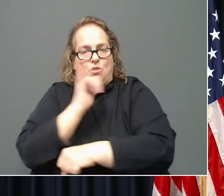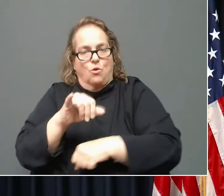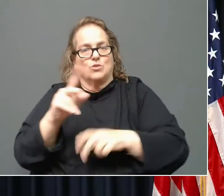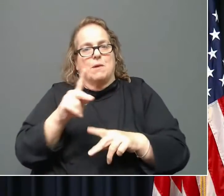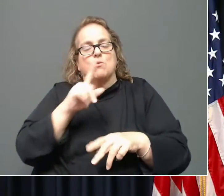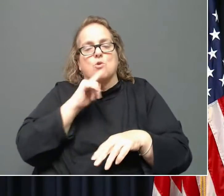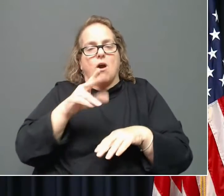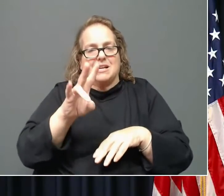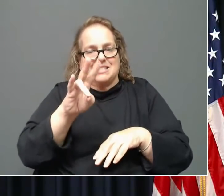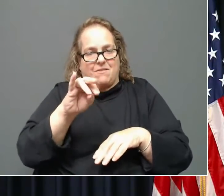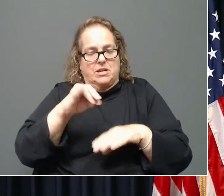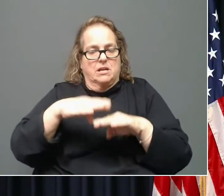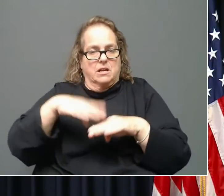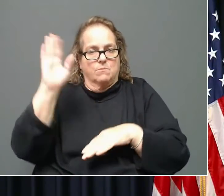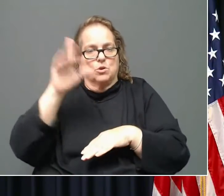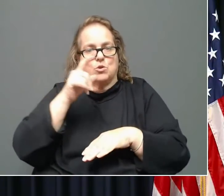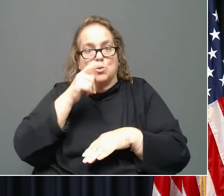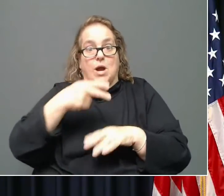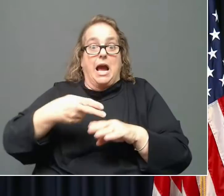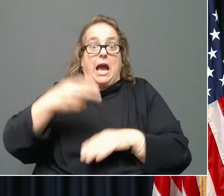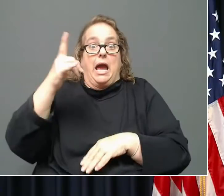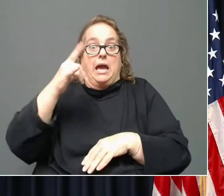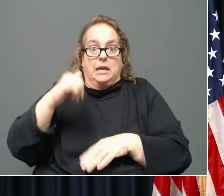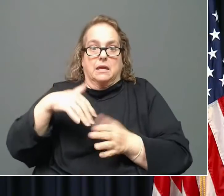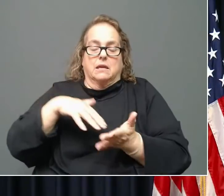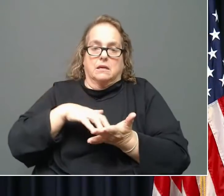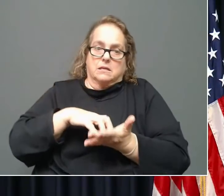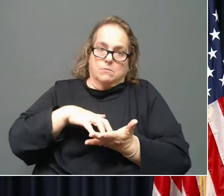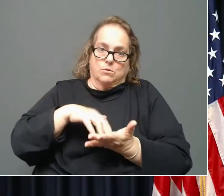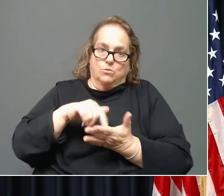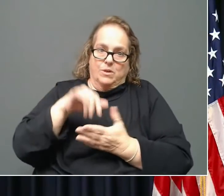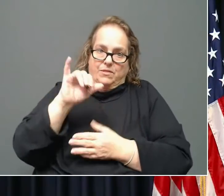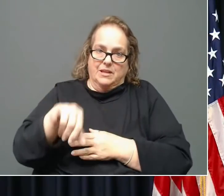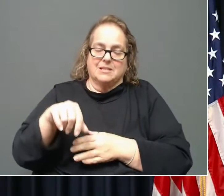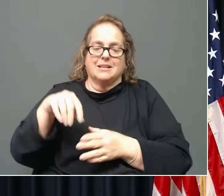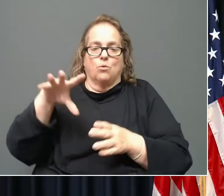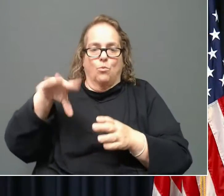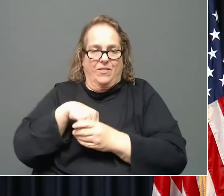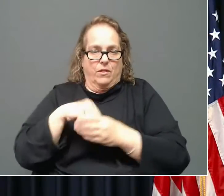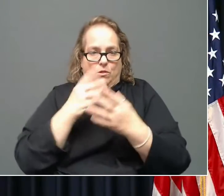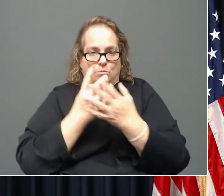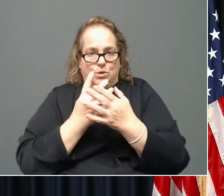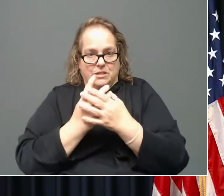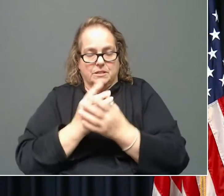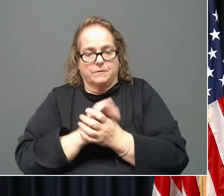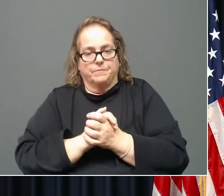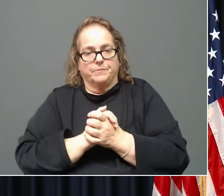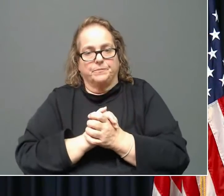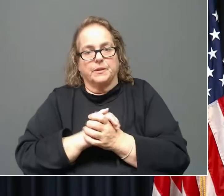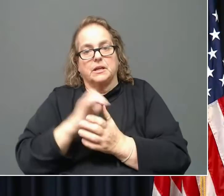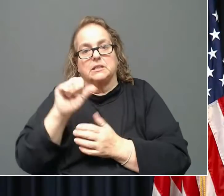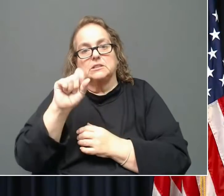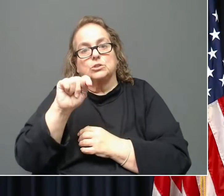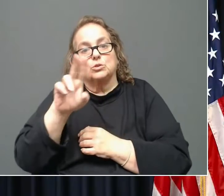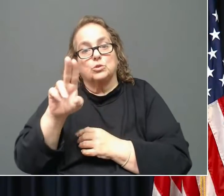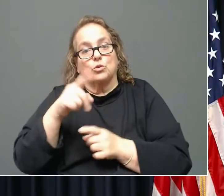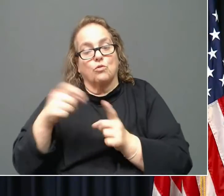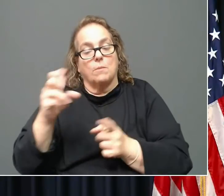highly susceptible to this and in a congregate setting. Stu Johnson from